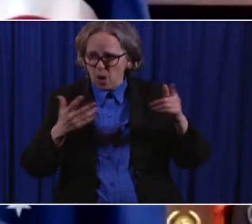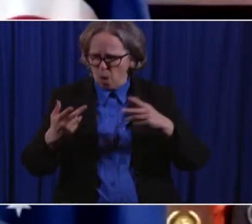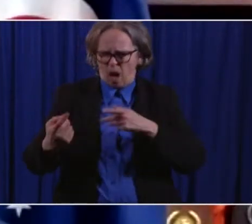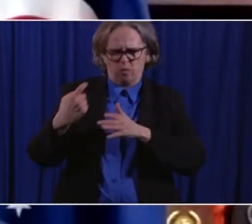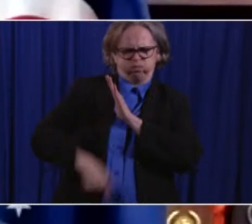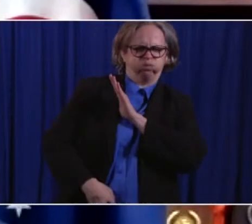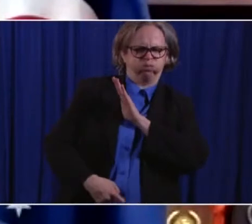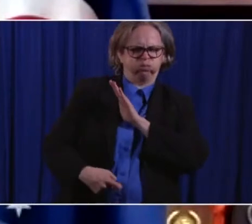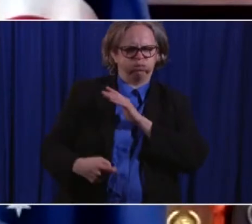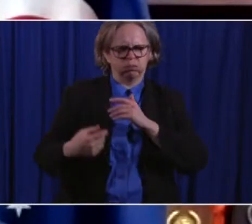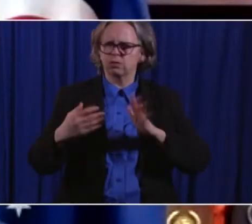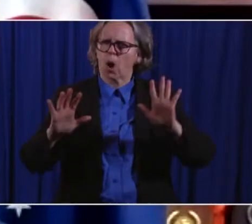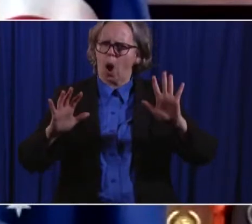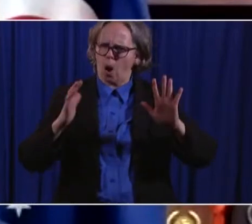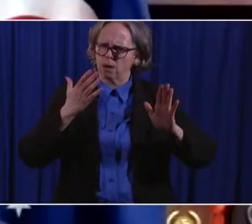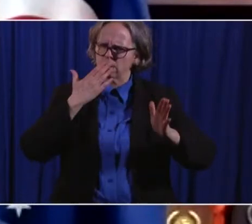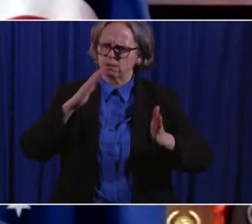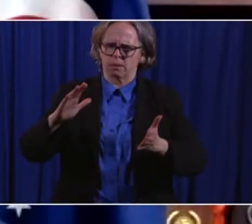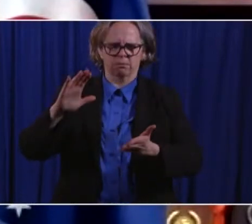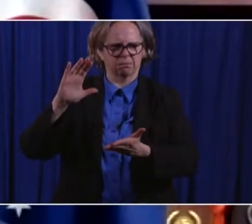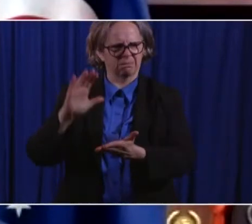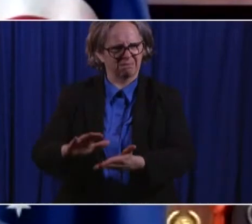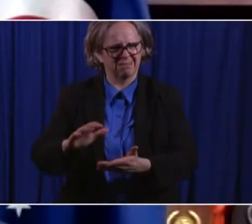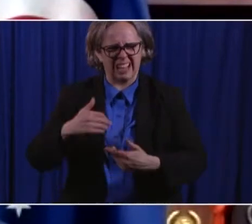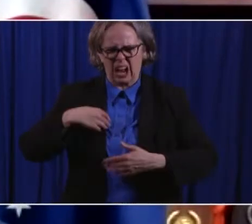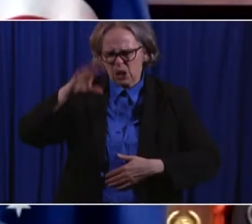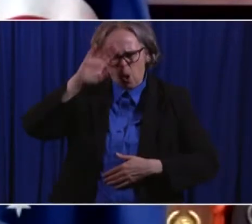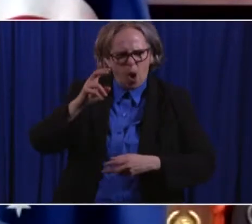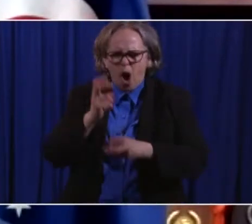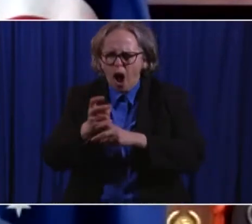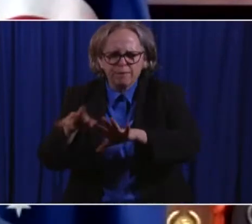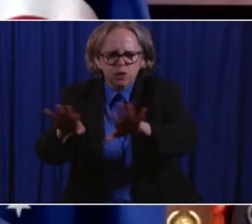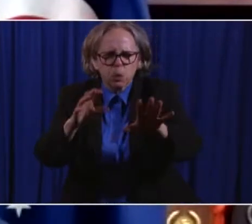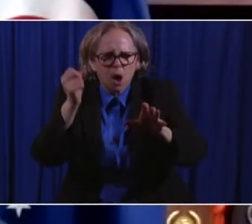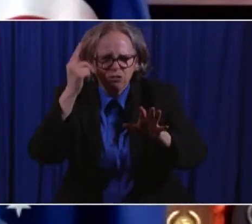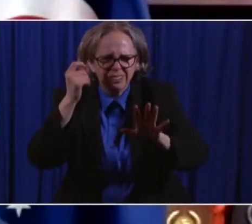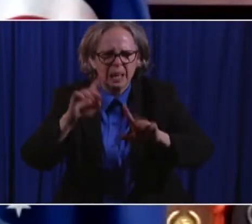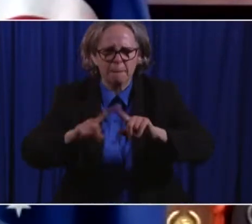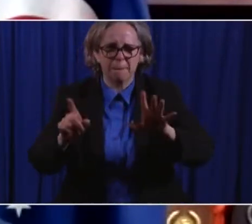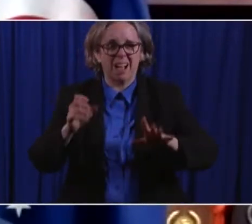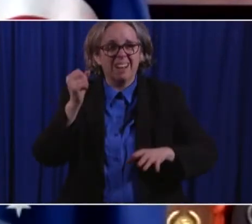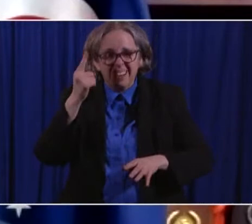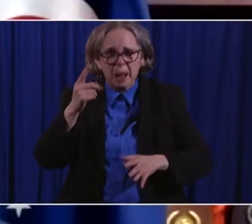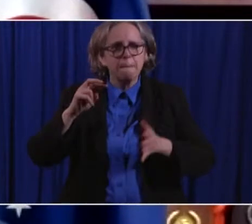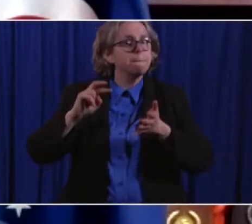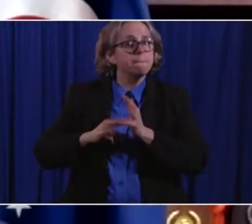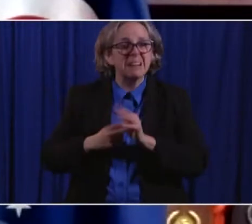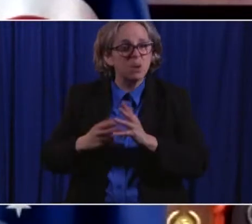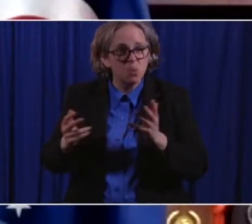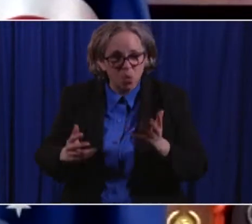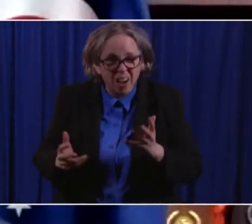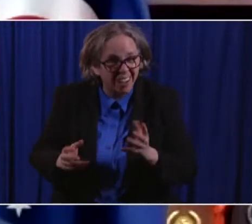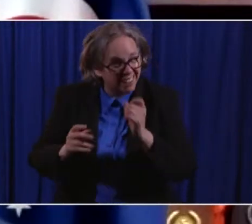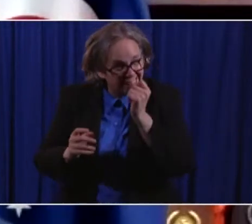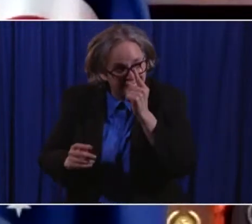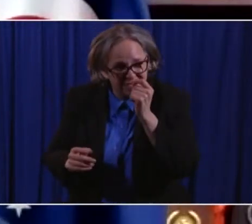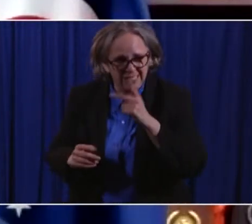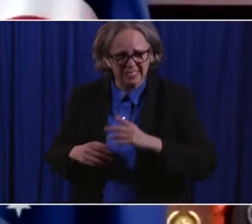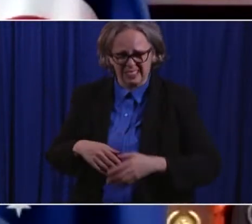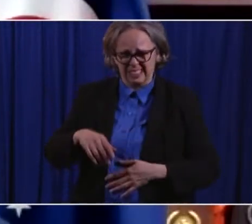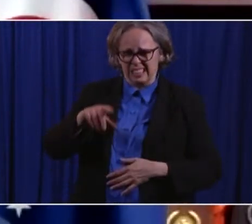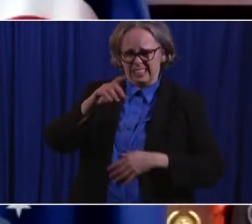into real numbers, in 2022, that would be an additional $1.9 million out of